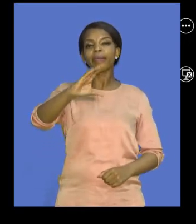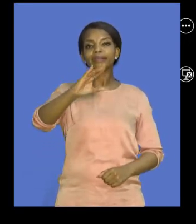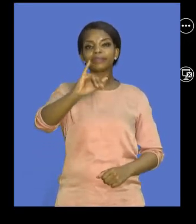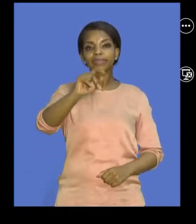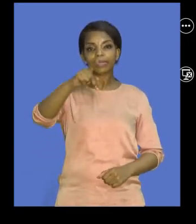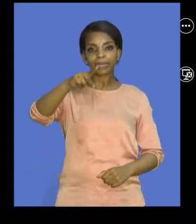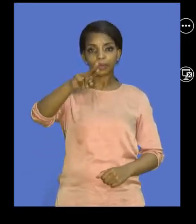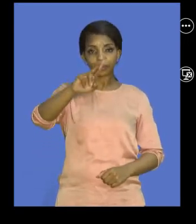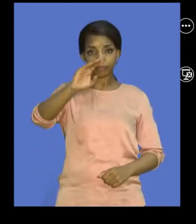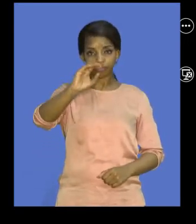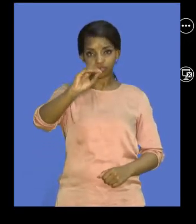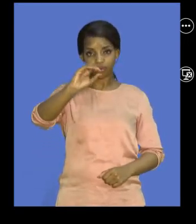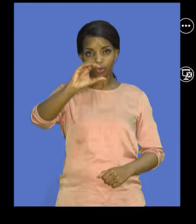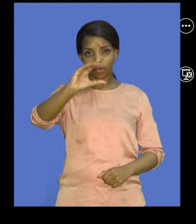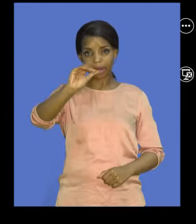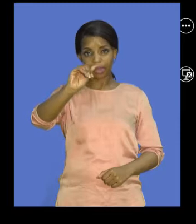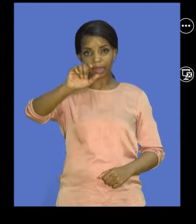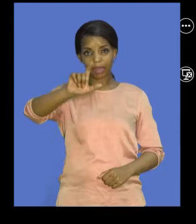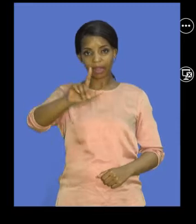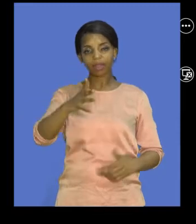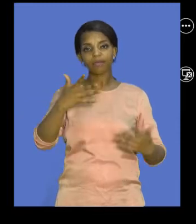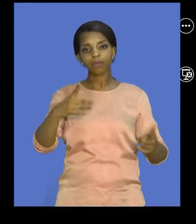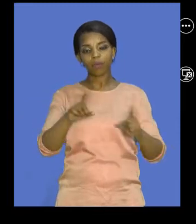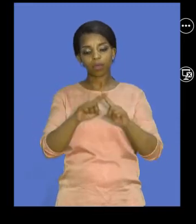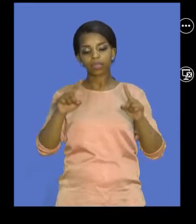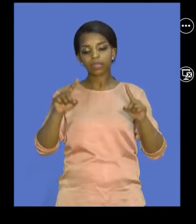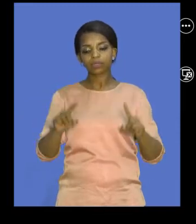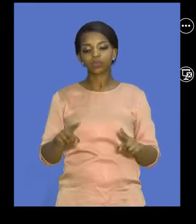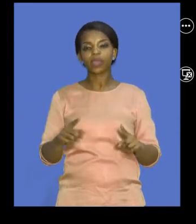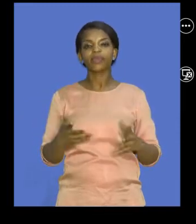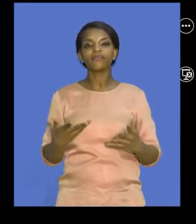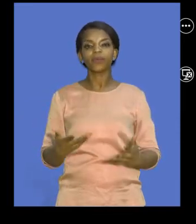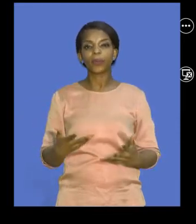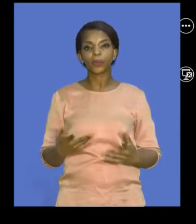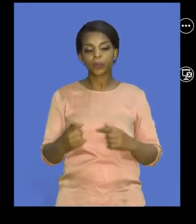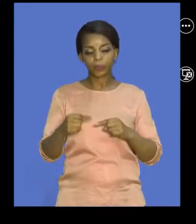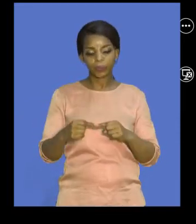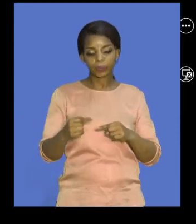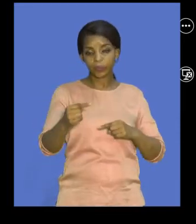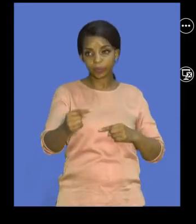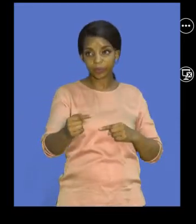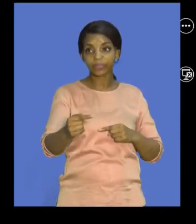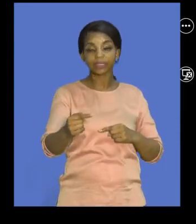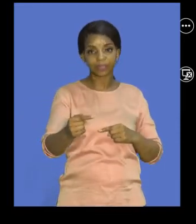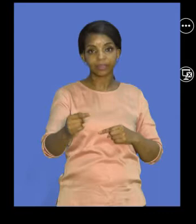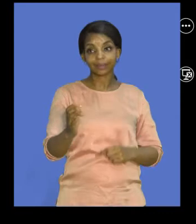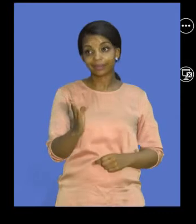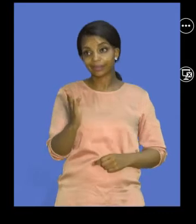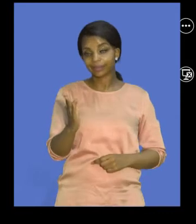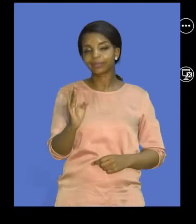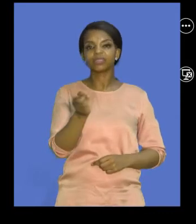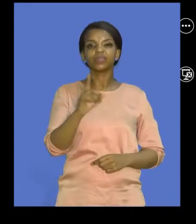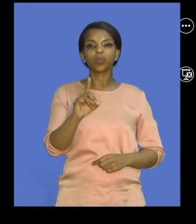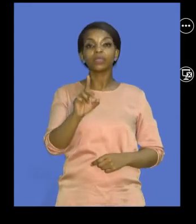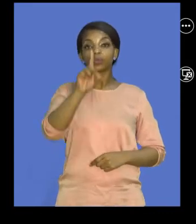reciprocal of the square of the distance, which is 1 over r squared. So this is the reciprocal of the square of the